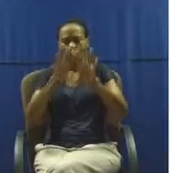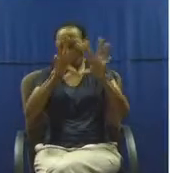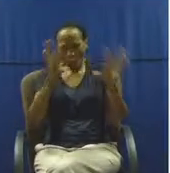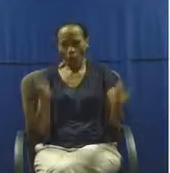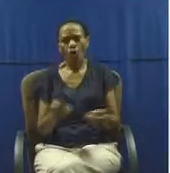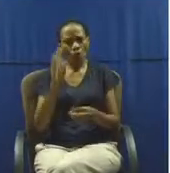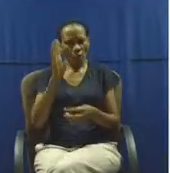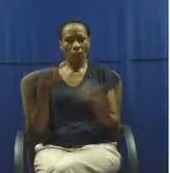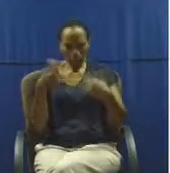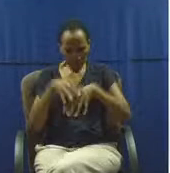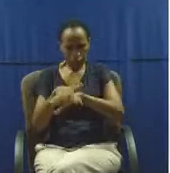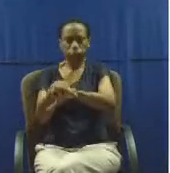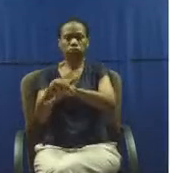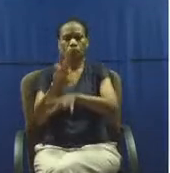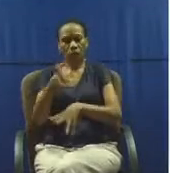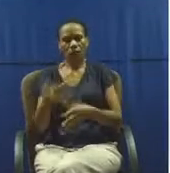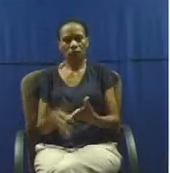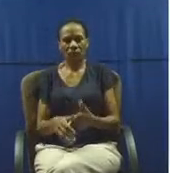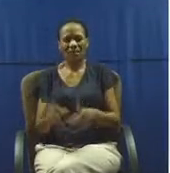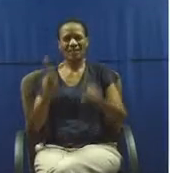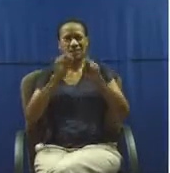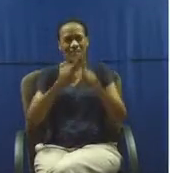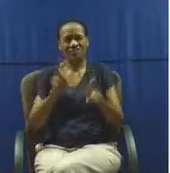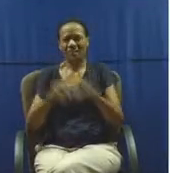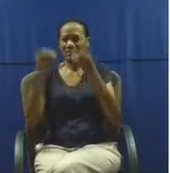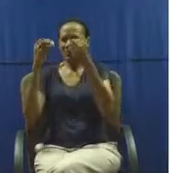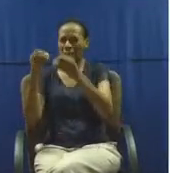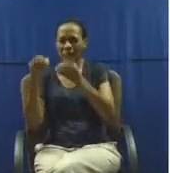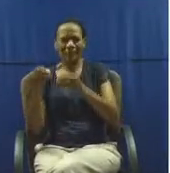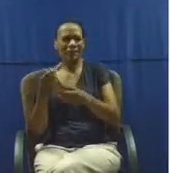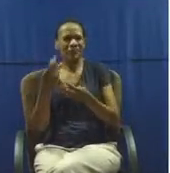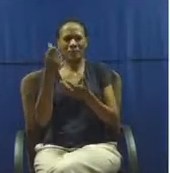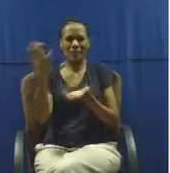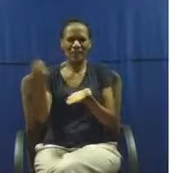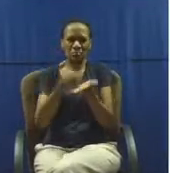come through. And various investors, various